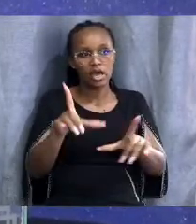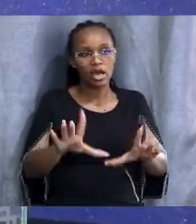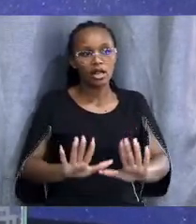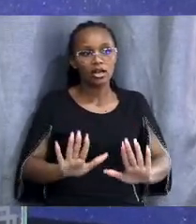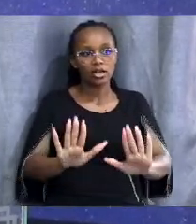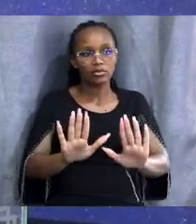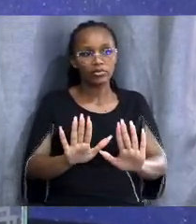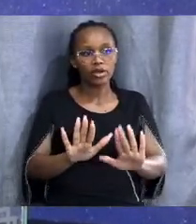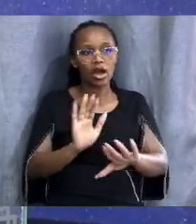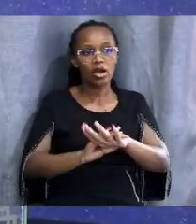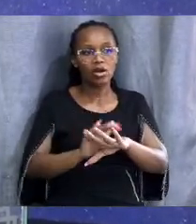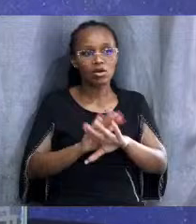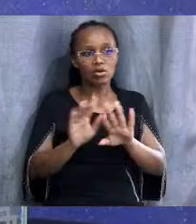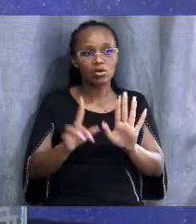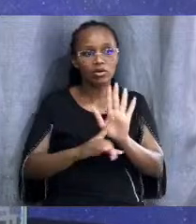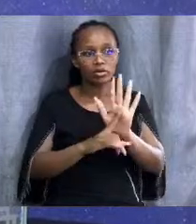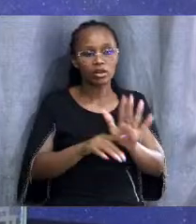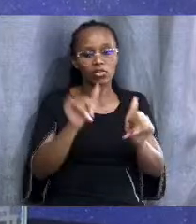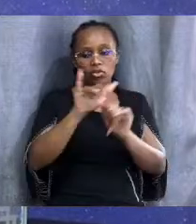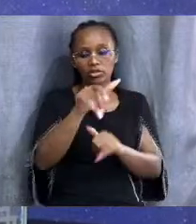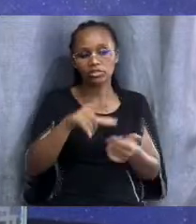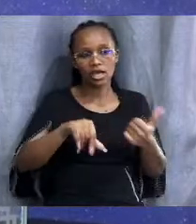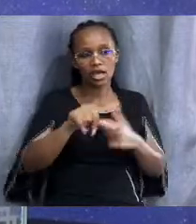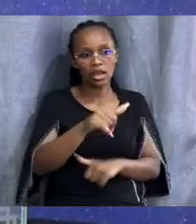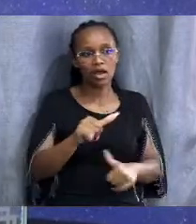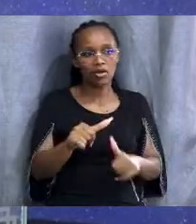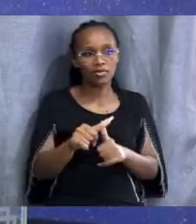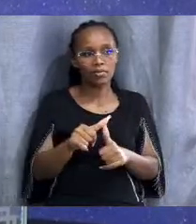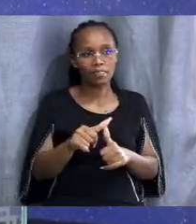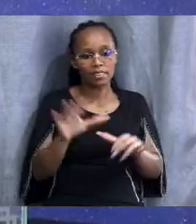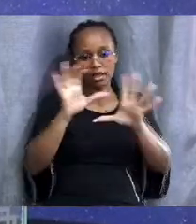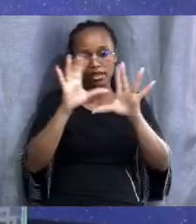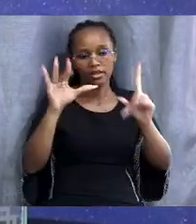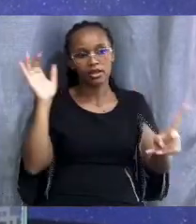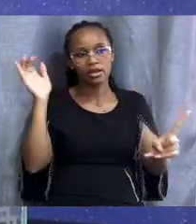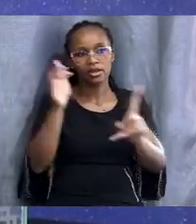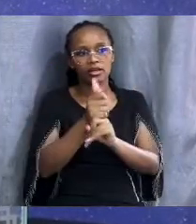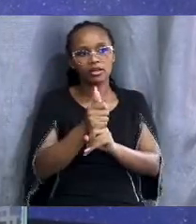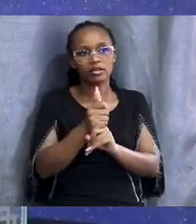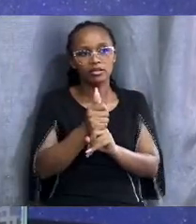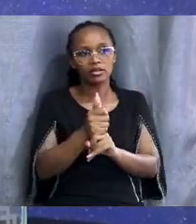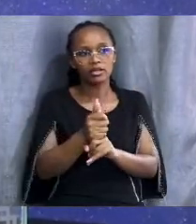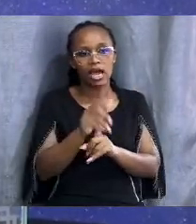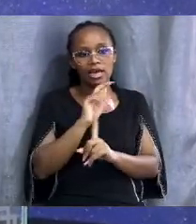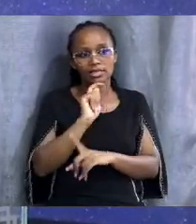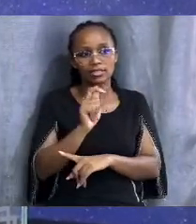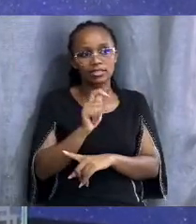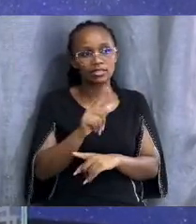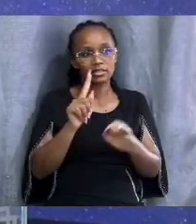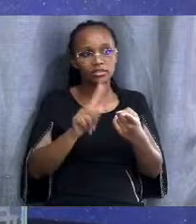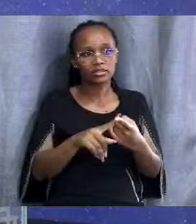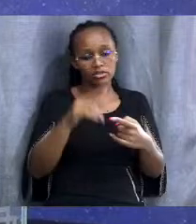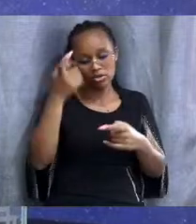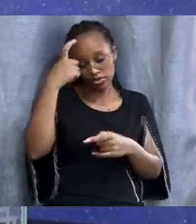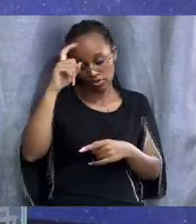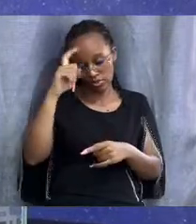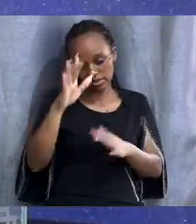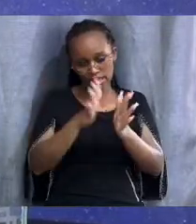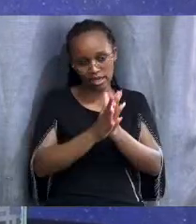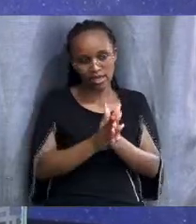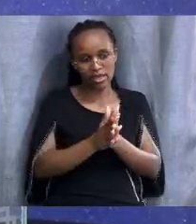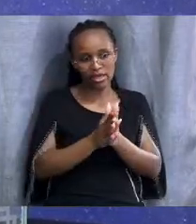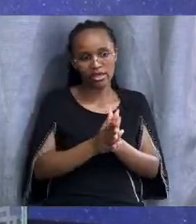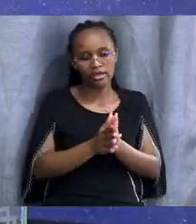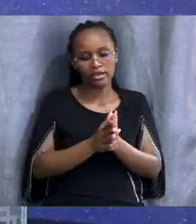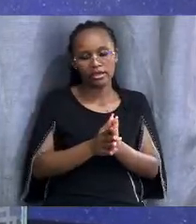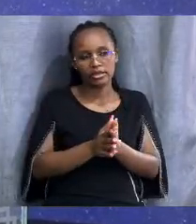an indelible mark on those around him. His academic achievements were a testament to his intelligence and